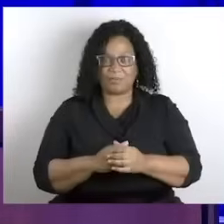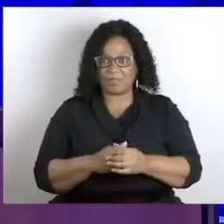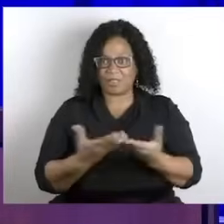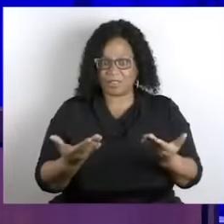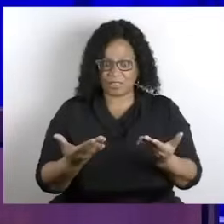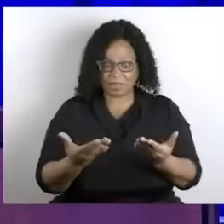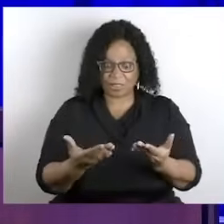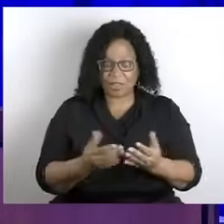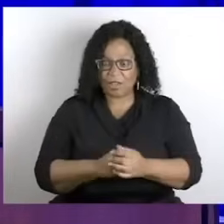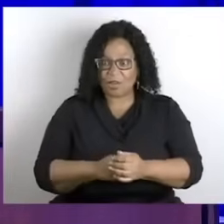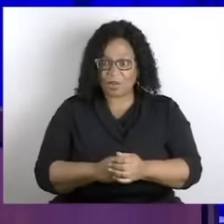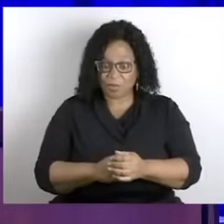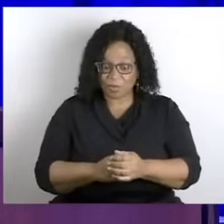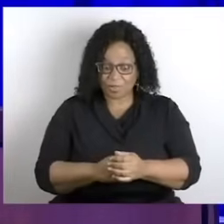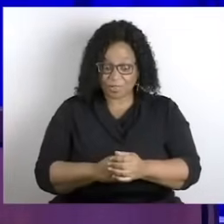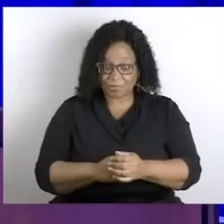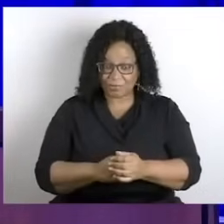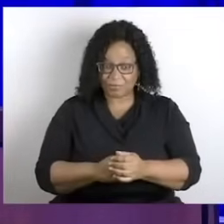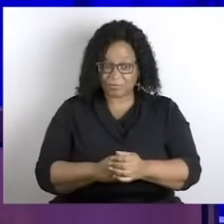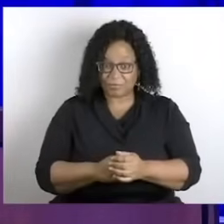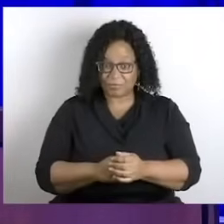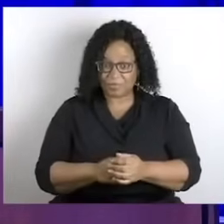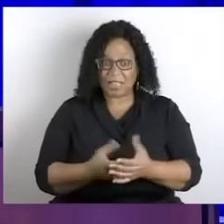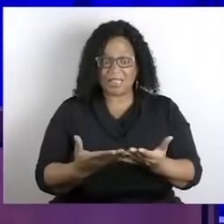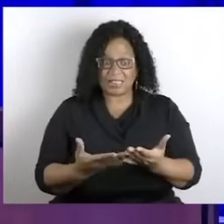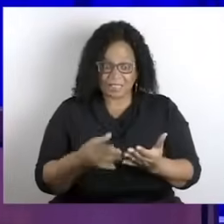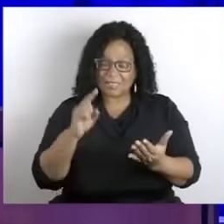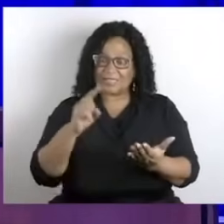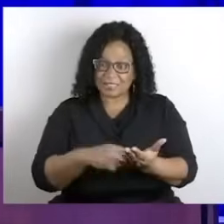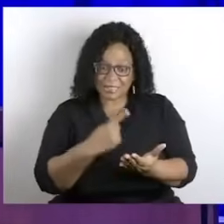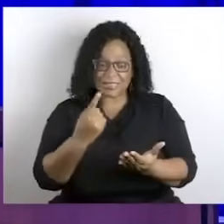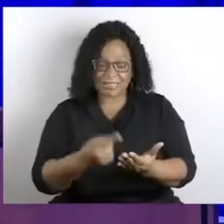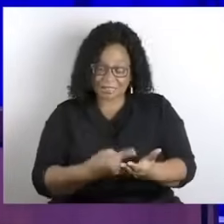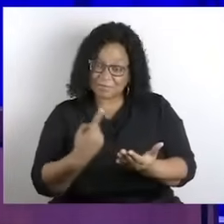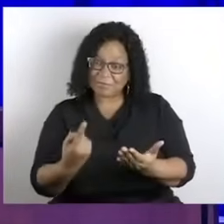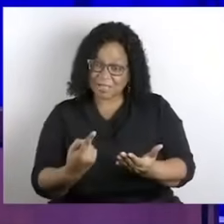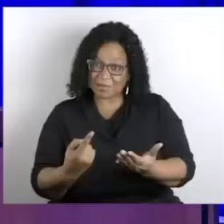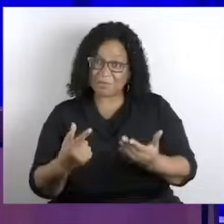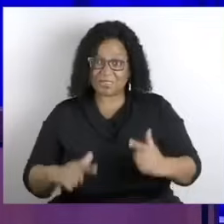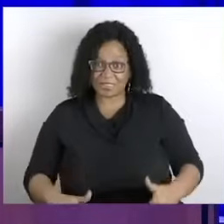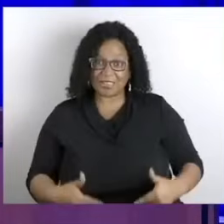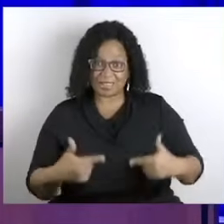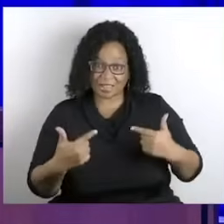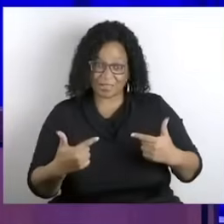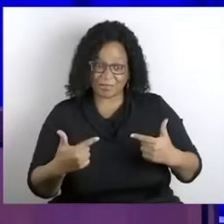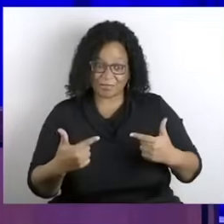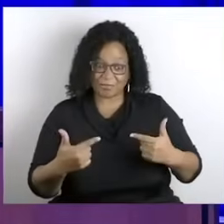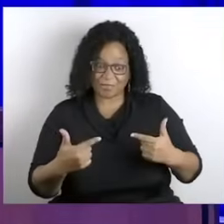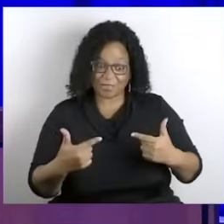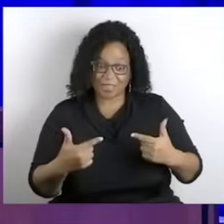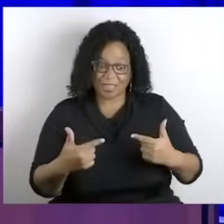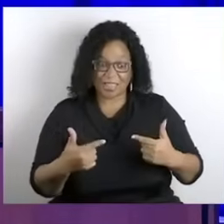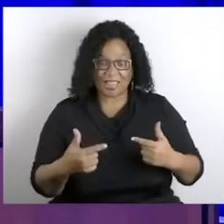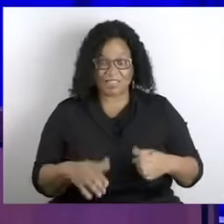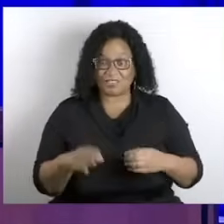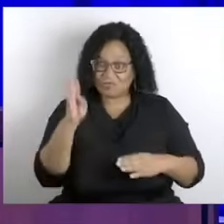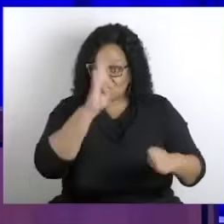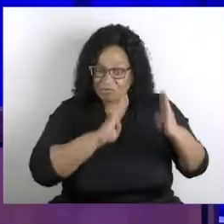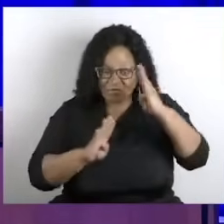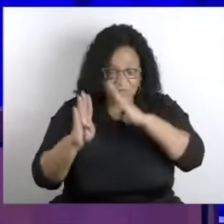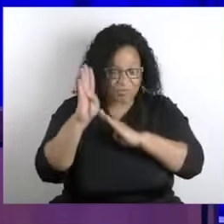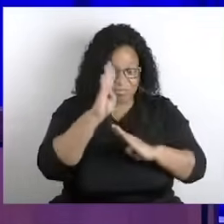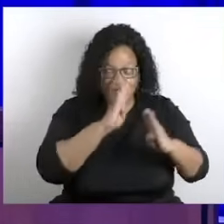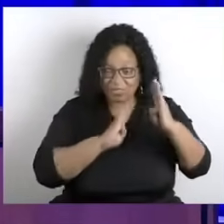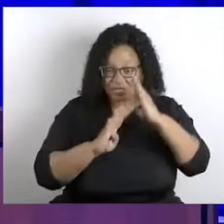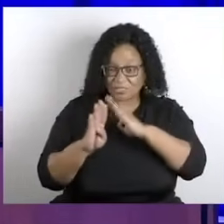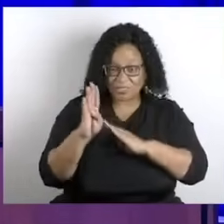with the reality that certain times in life are more frustrating than others. They're more wearying than